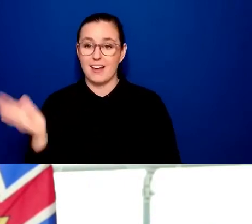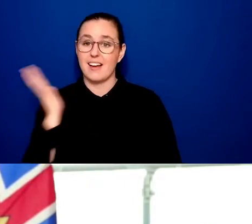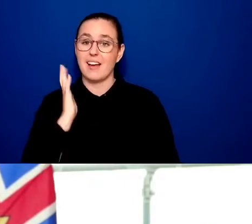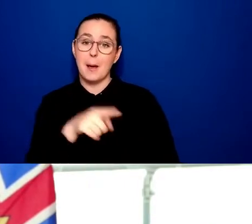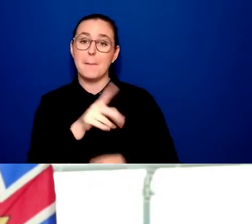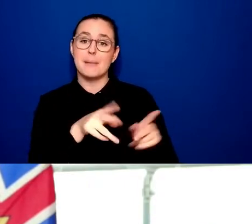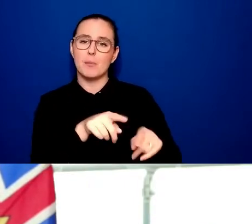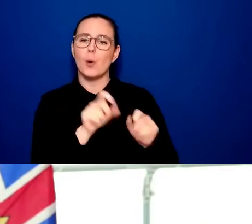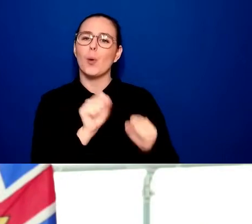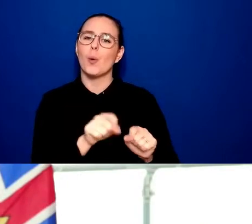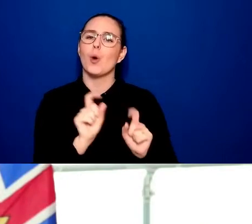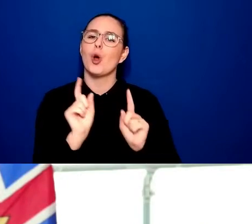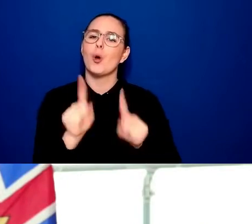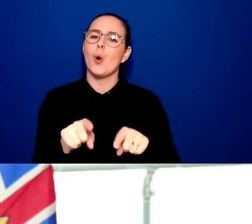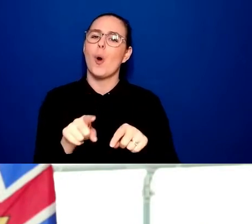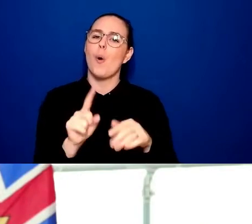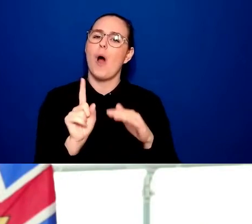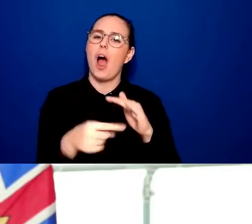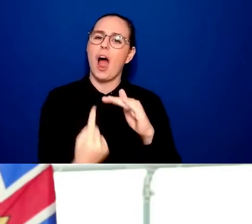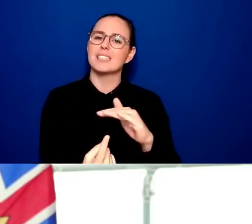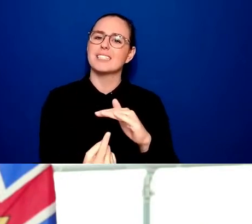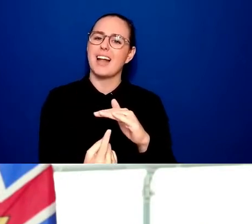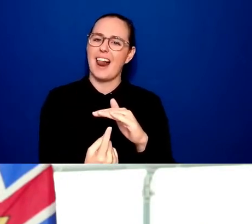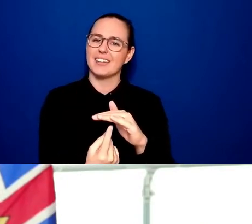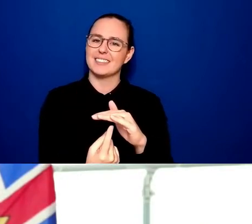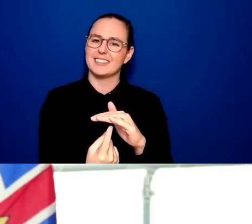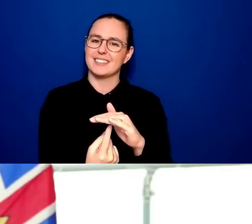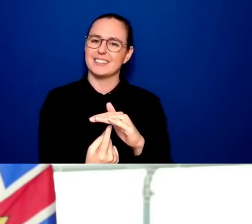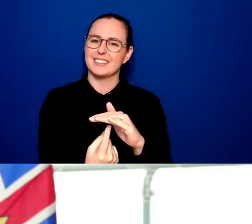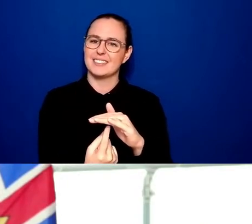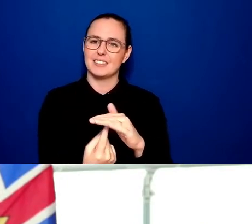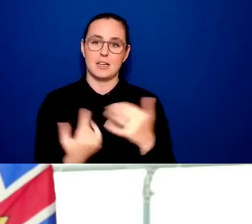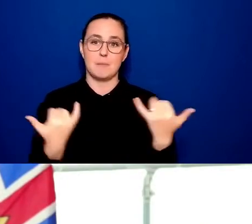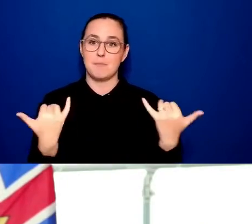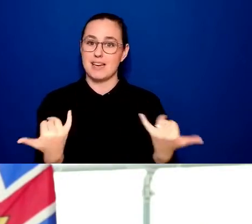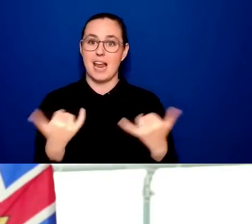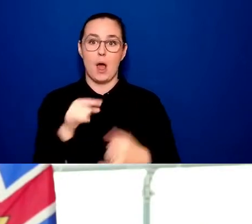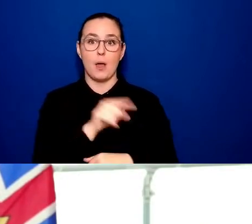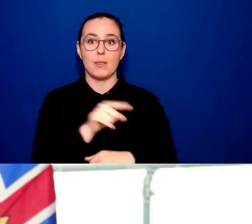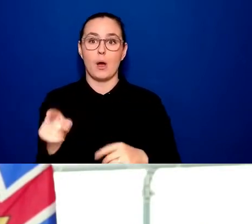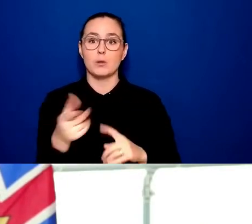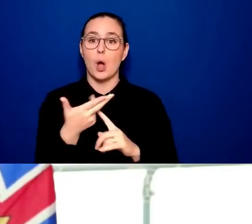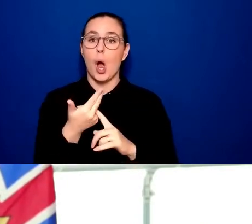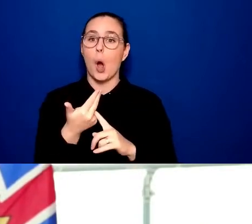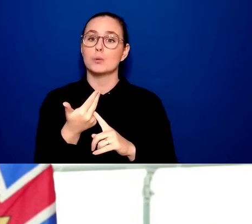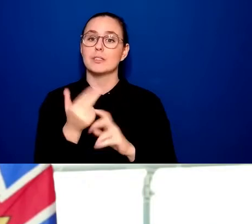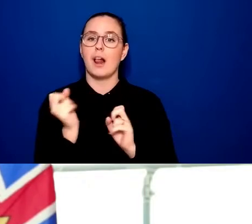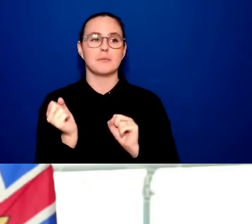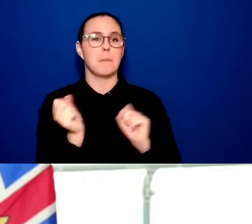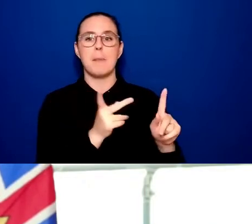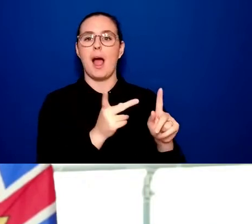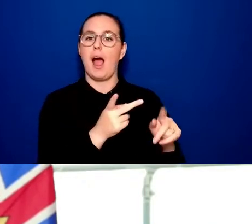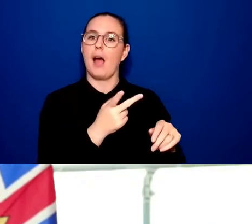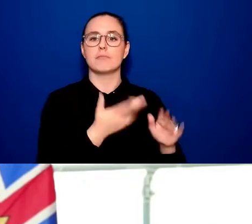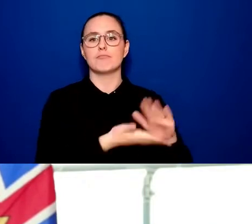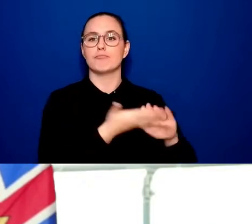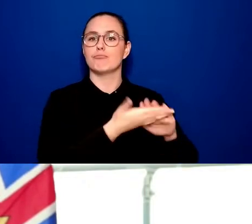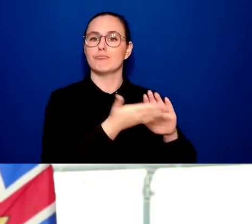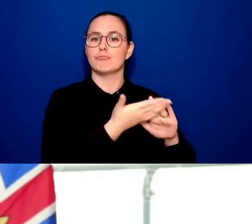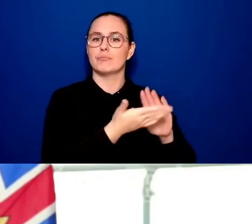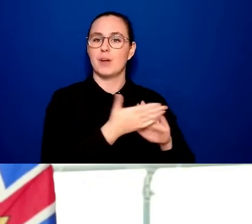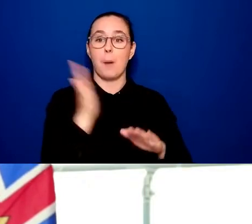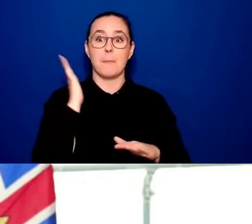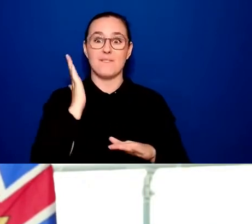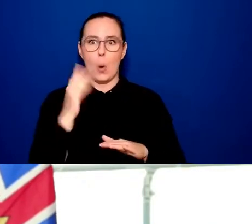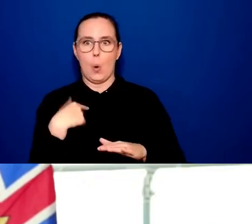to isolate are now back in commercial operations, whether they're motels or hotels, etc. So it has been a difficult